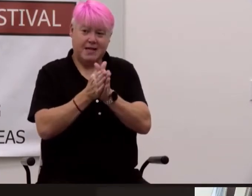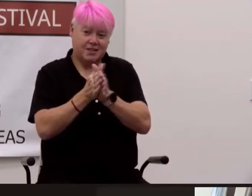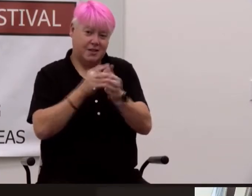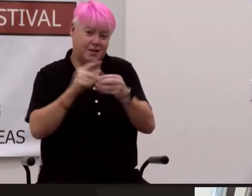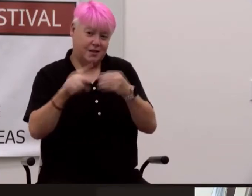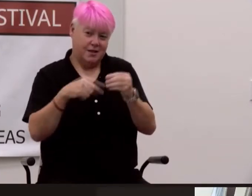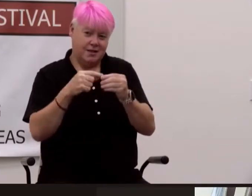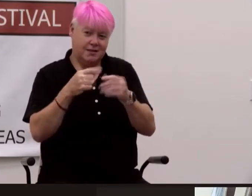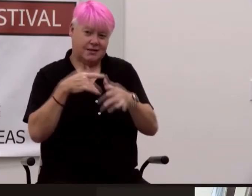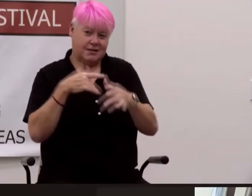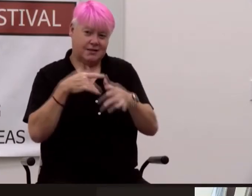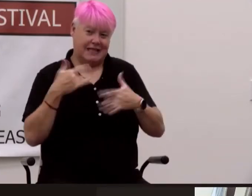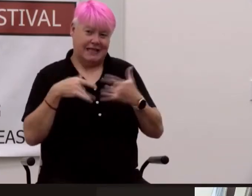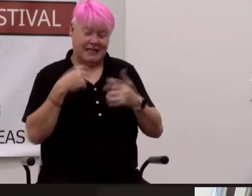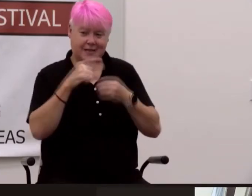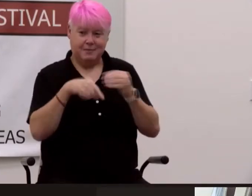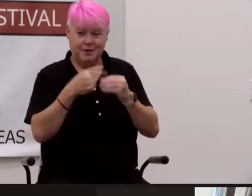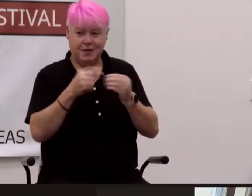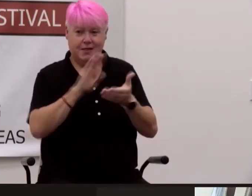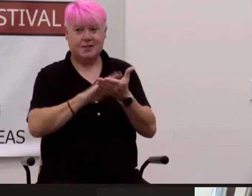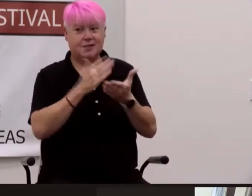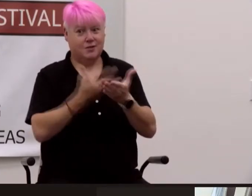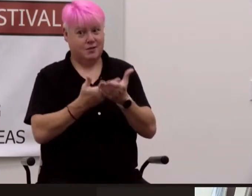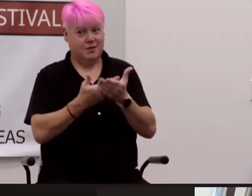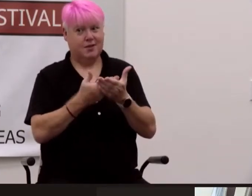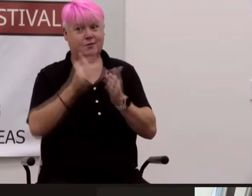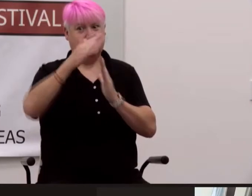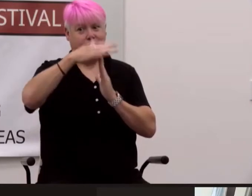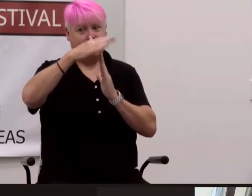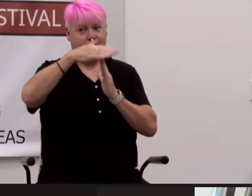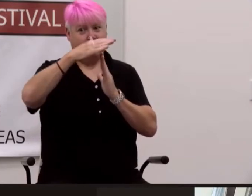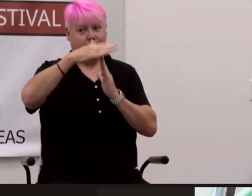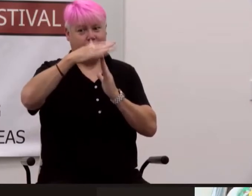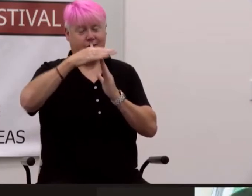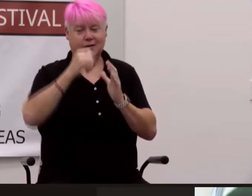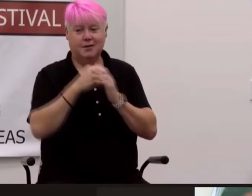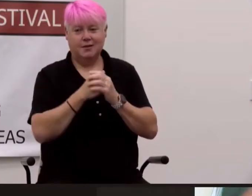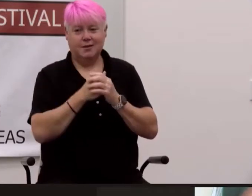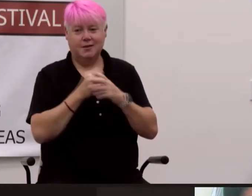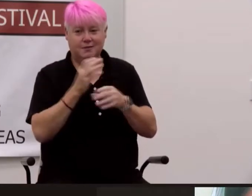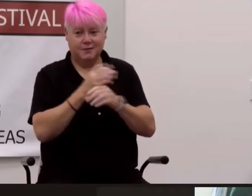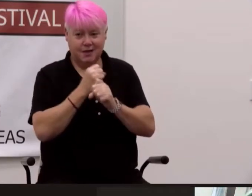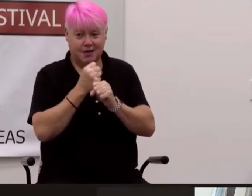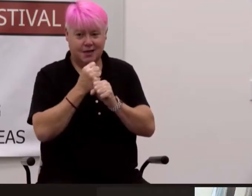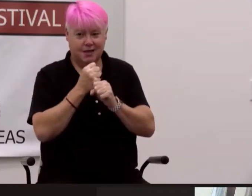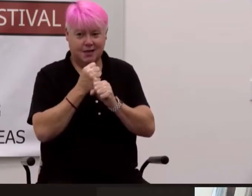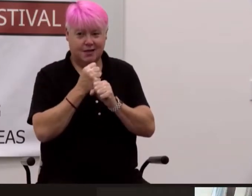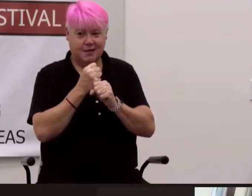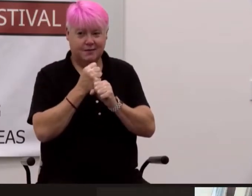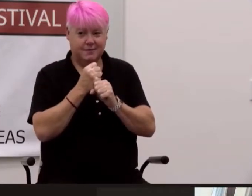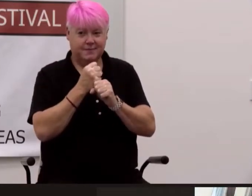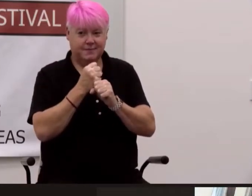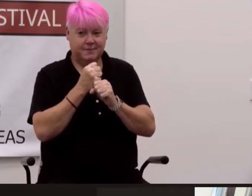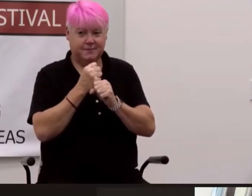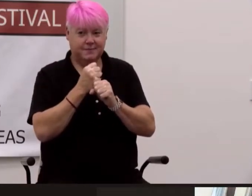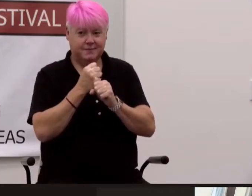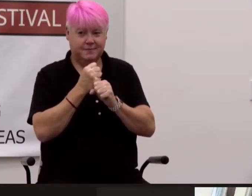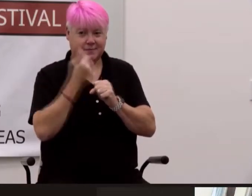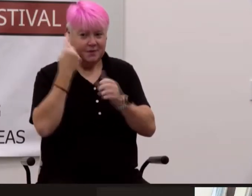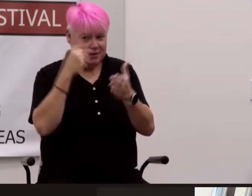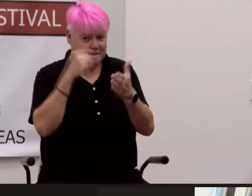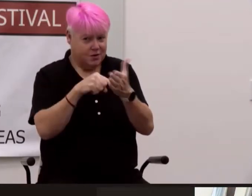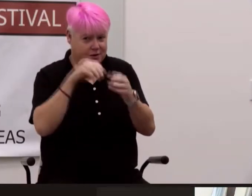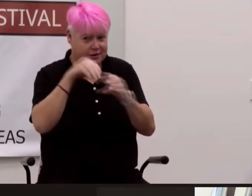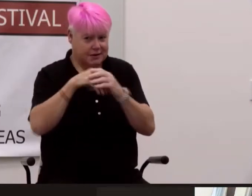And obviously his cooking was top notch. He was already getting a lot of notice in Canada